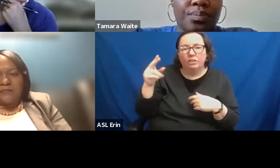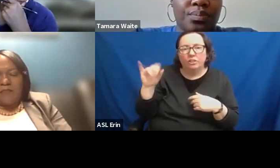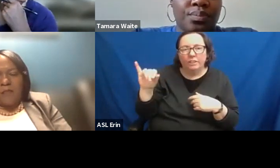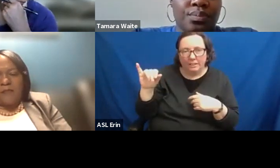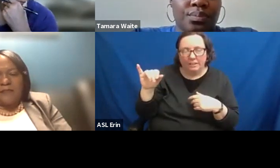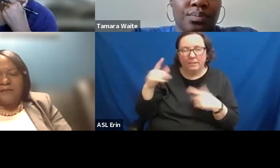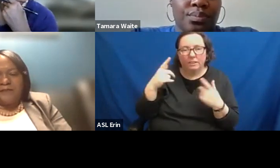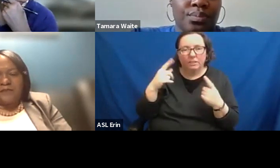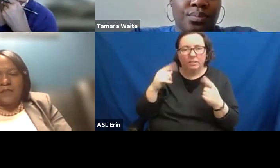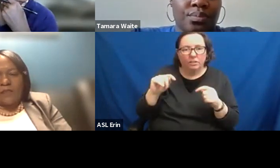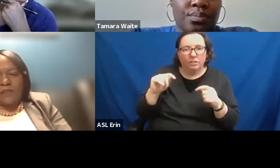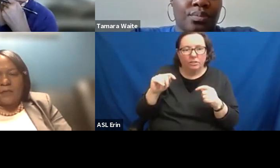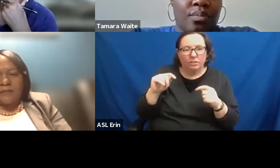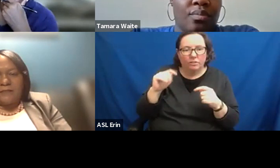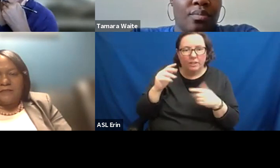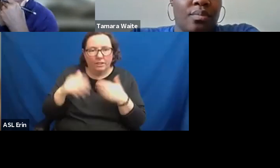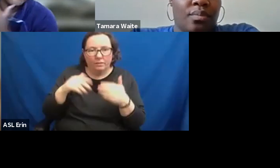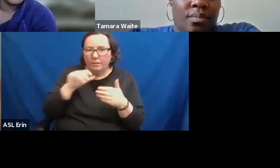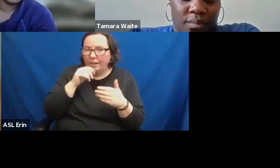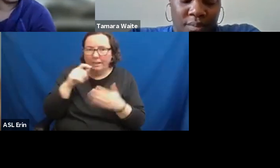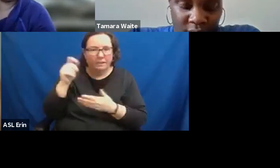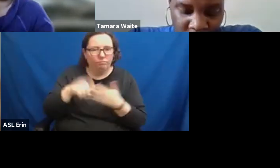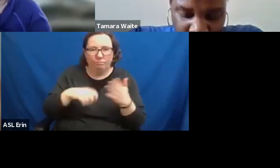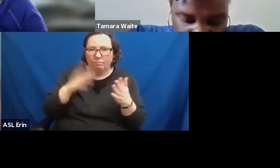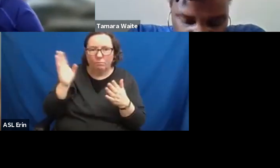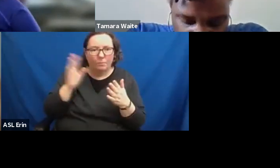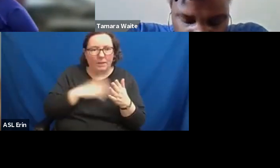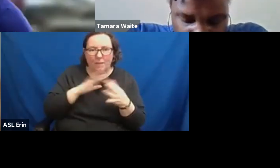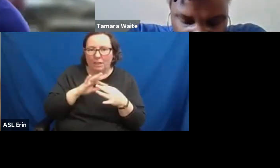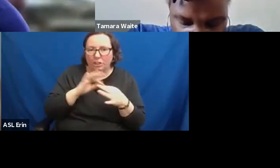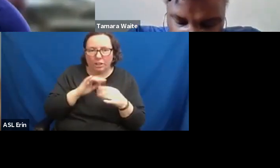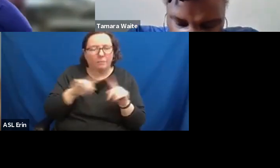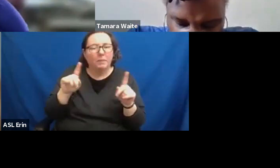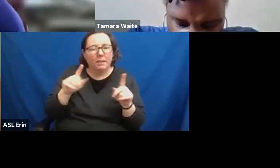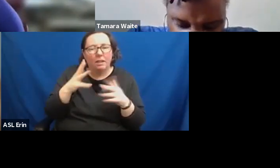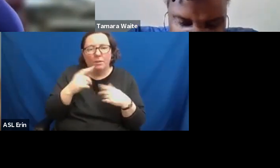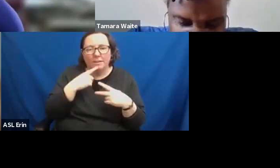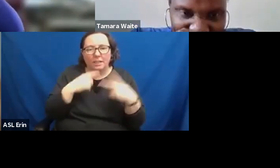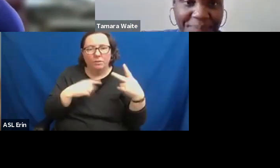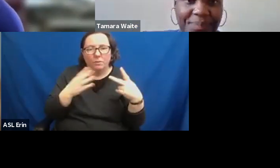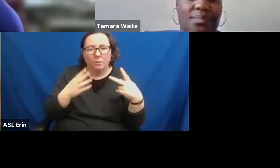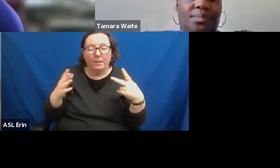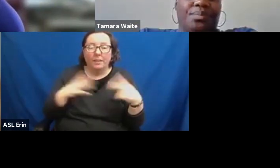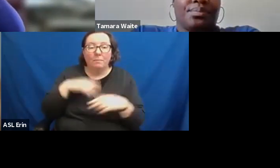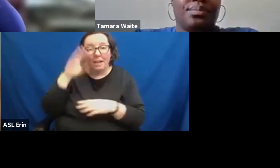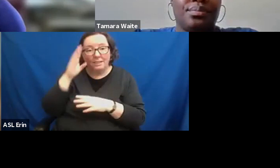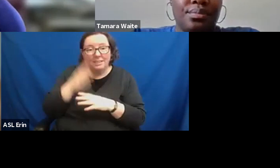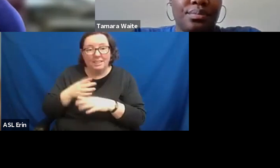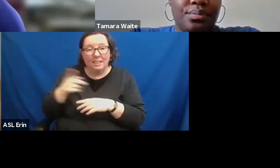was driving, I have to forward, so I'm not prepared for this talk, but I just want to say 2 things, right? And my son is